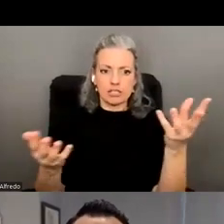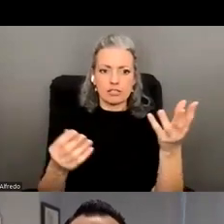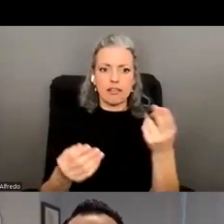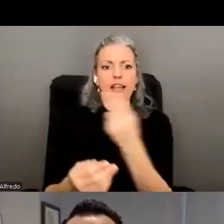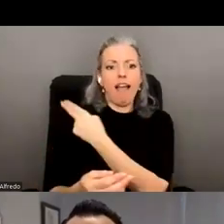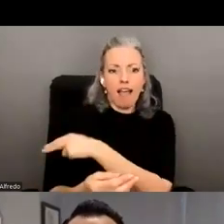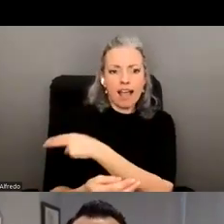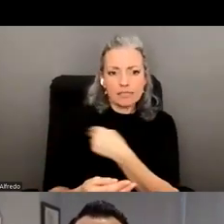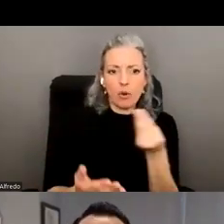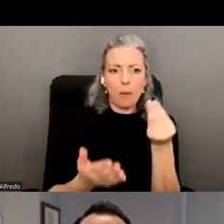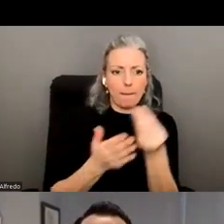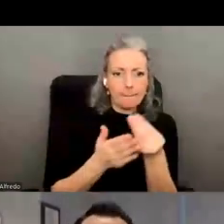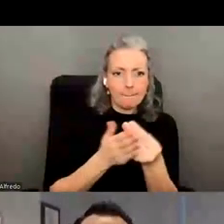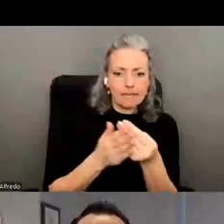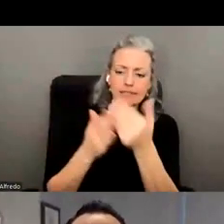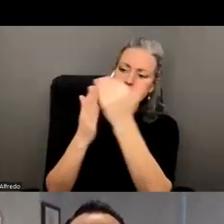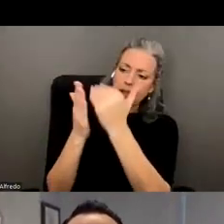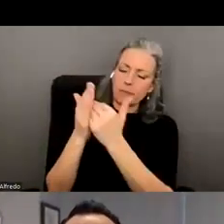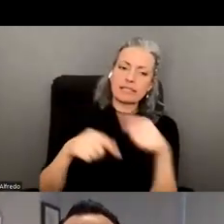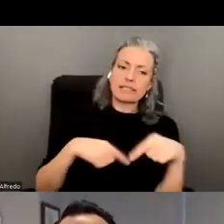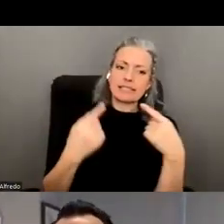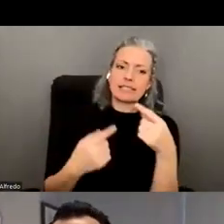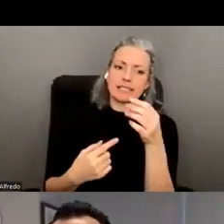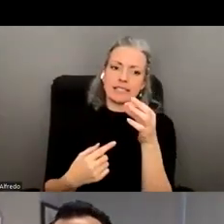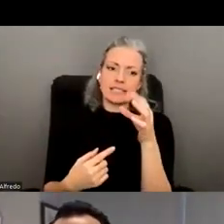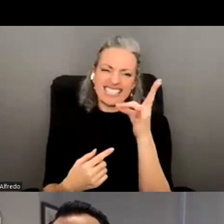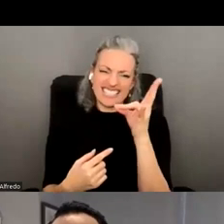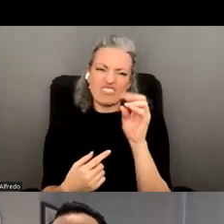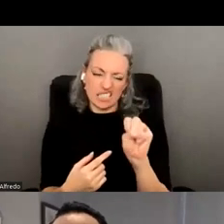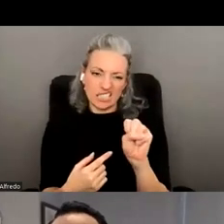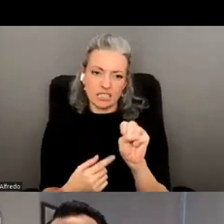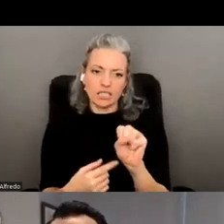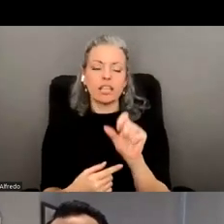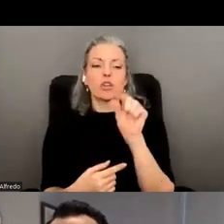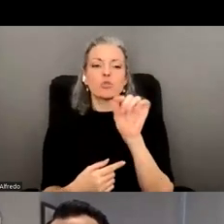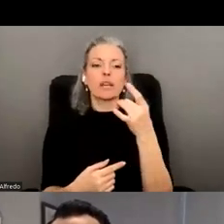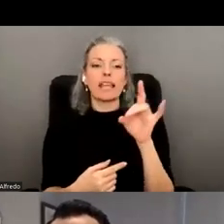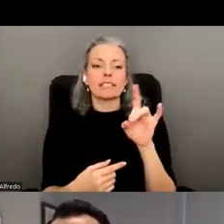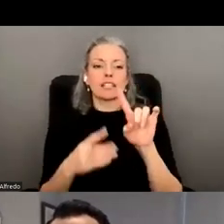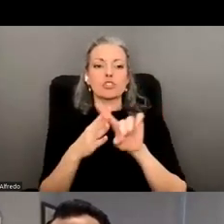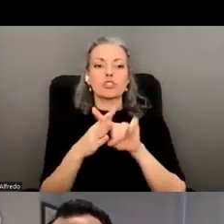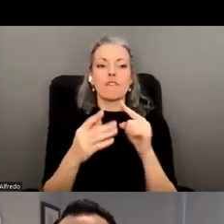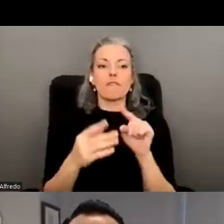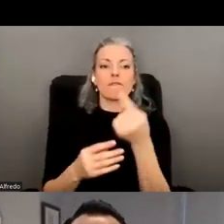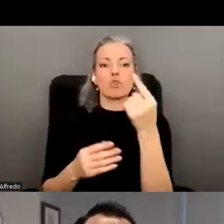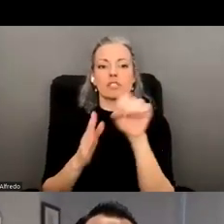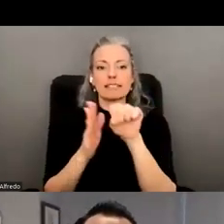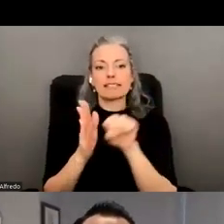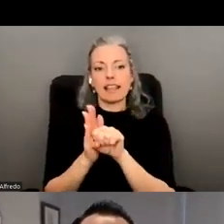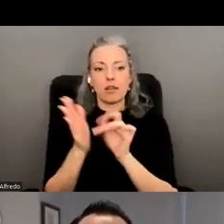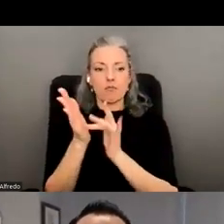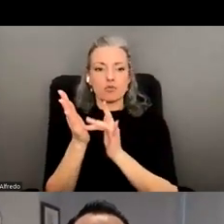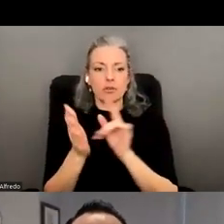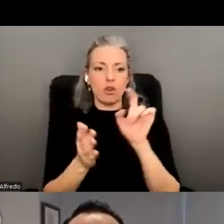financial disclosure statements since the 1970s. In 2018, we started one of the first state prescription drug cost